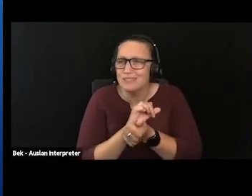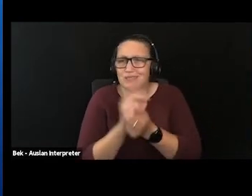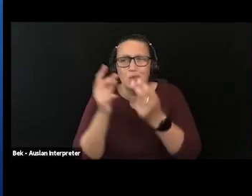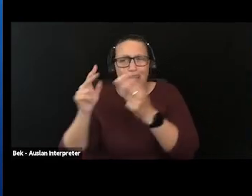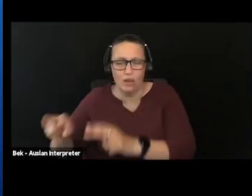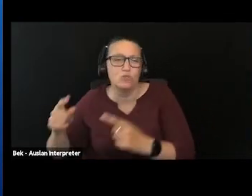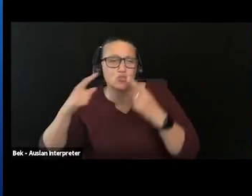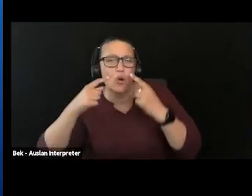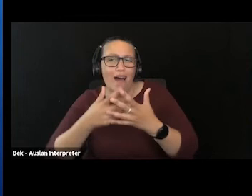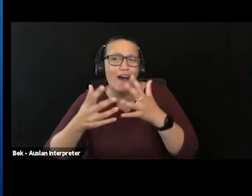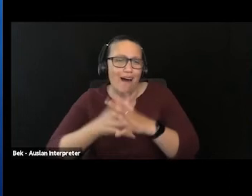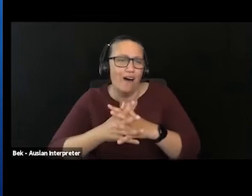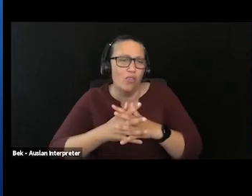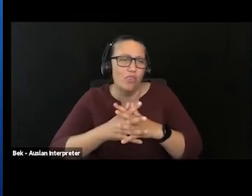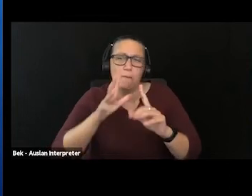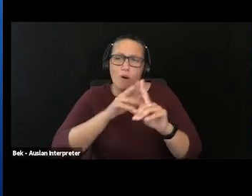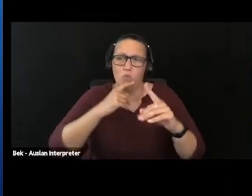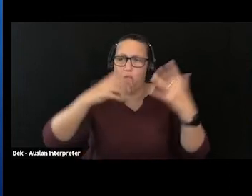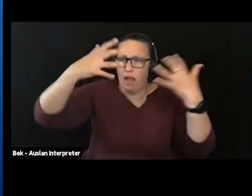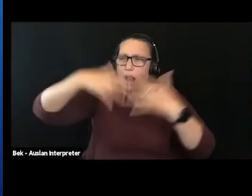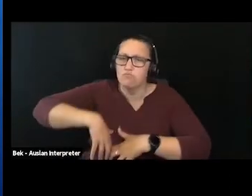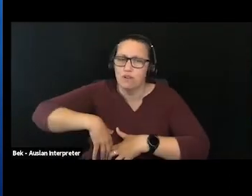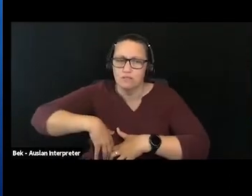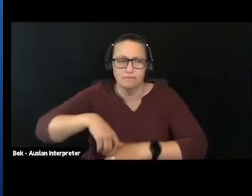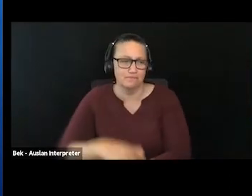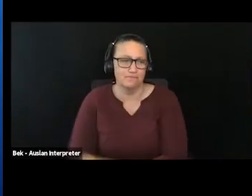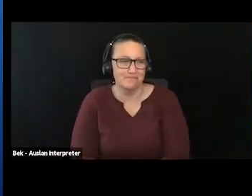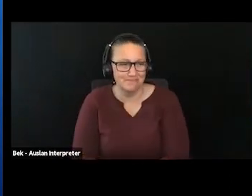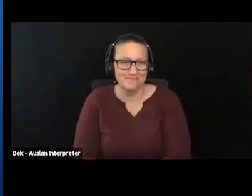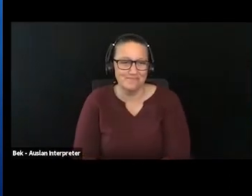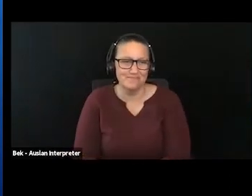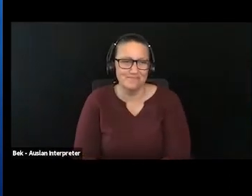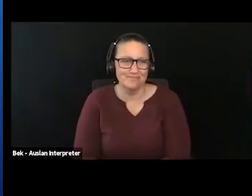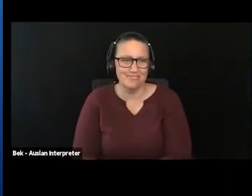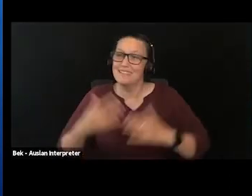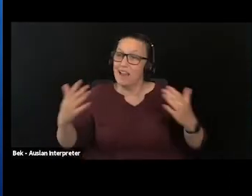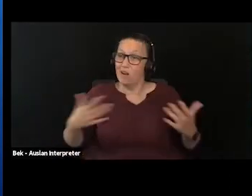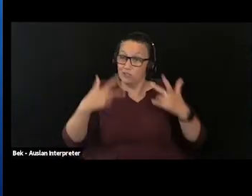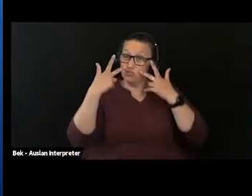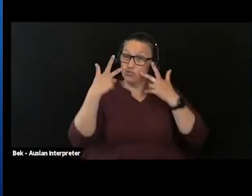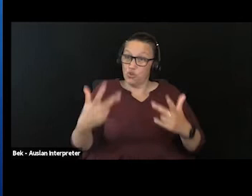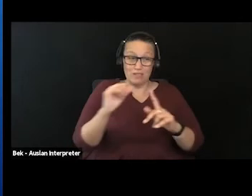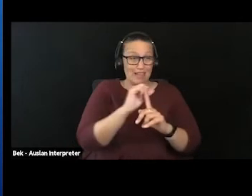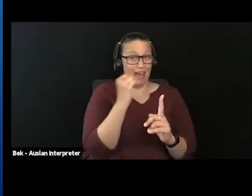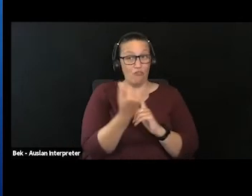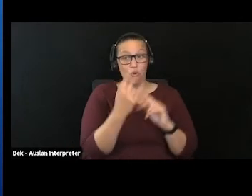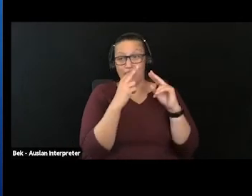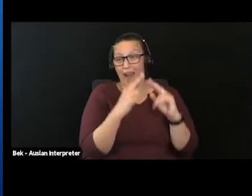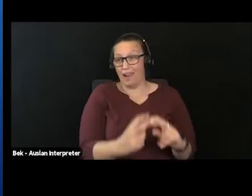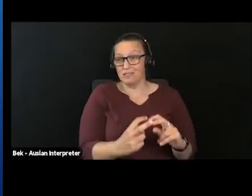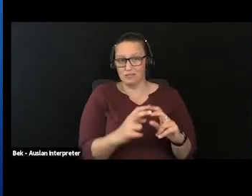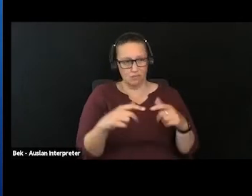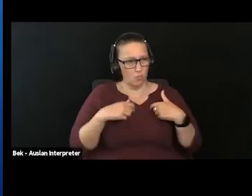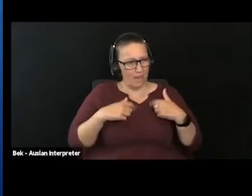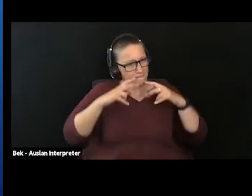so I won't describe this data in more detail just now. Now I'll move on to the scenario analysis. What did we investigate?